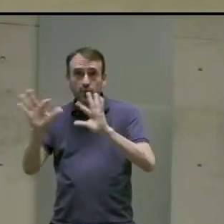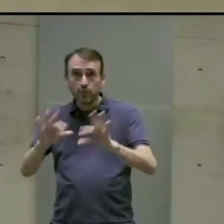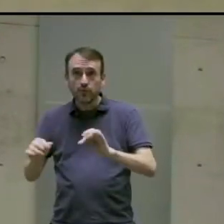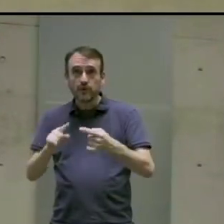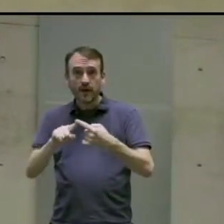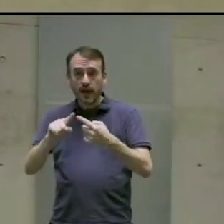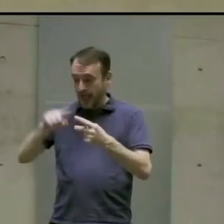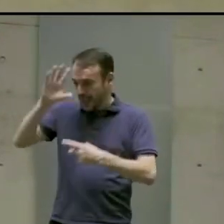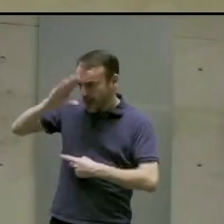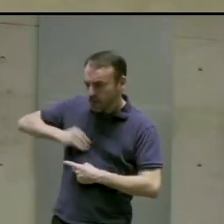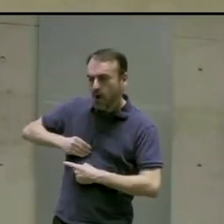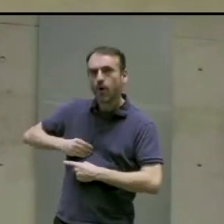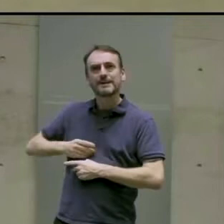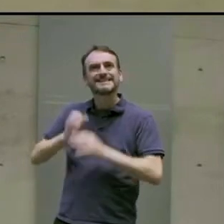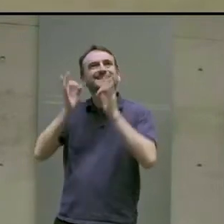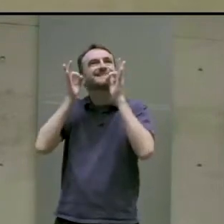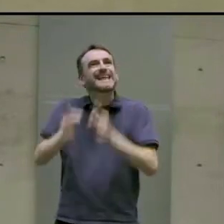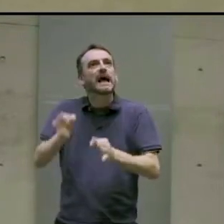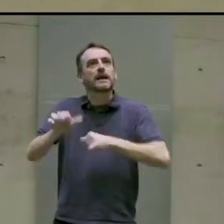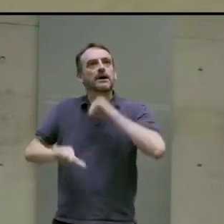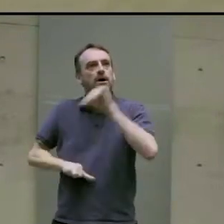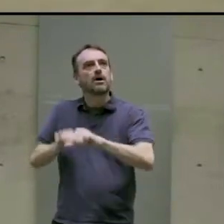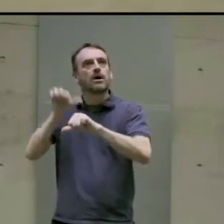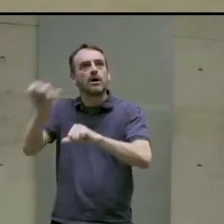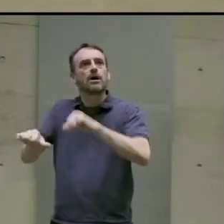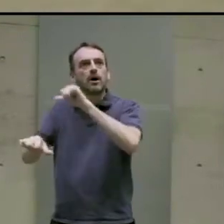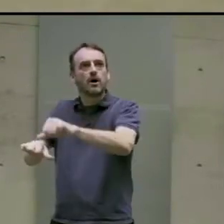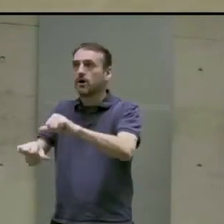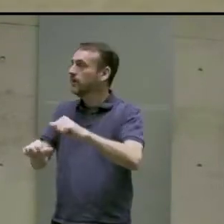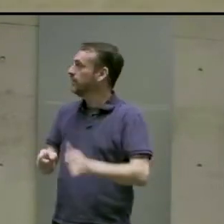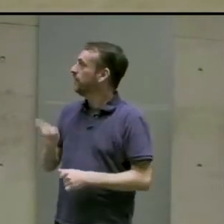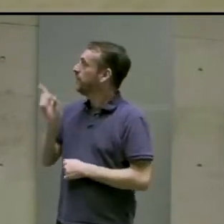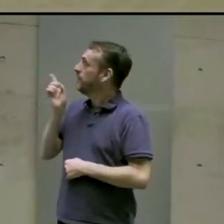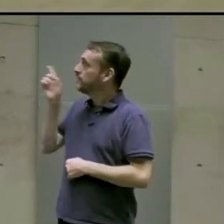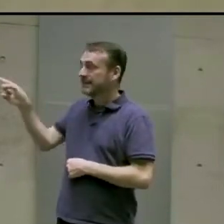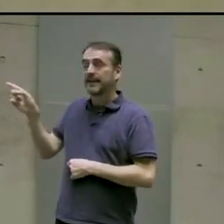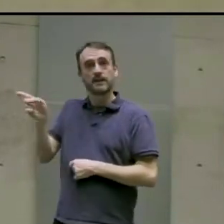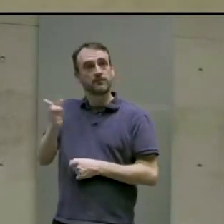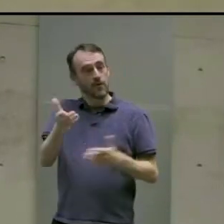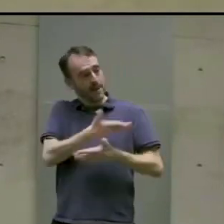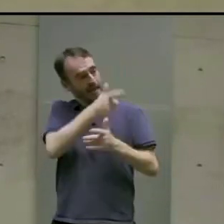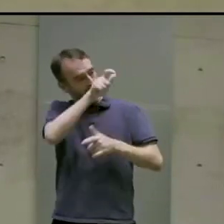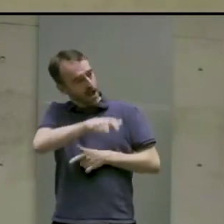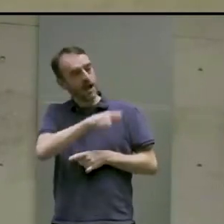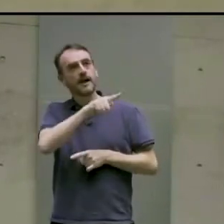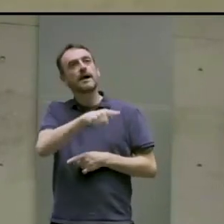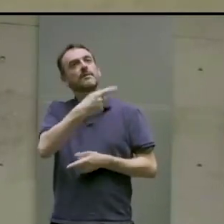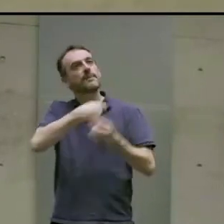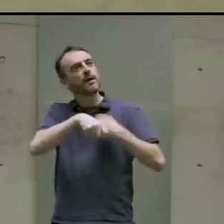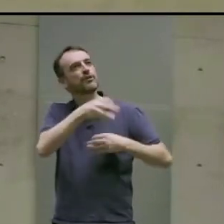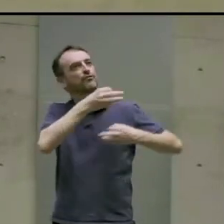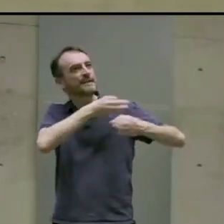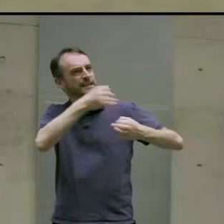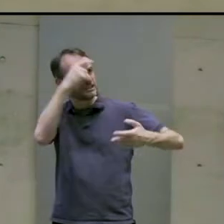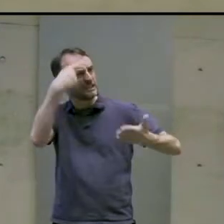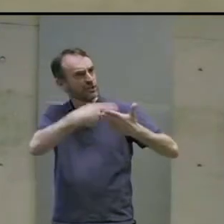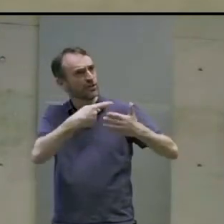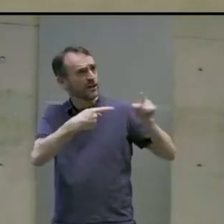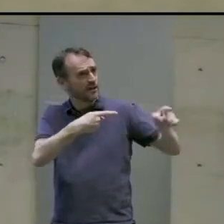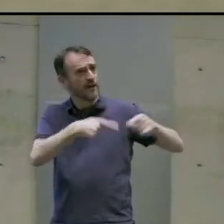exactly what's going to happen, right? This is a strategic decision for the player. They have all the information that they need in order to make that